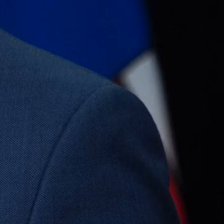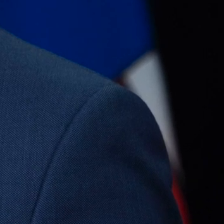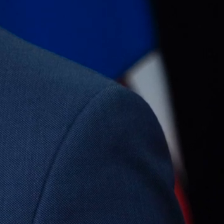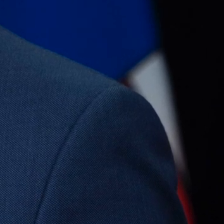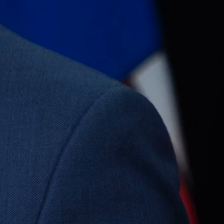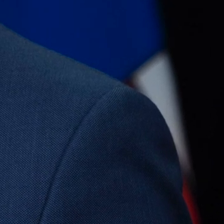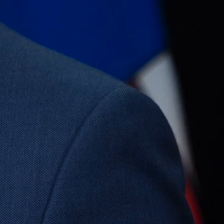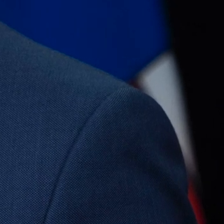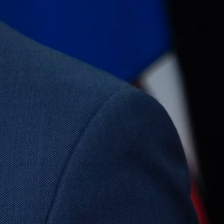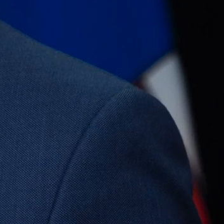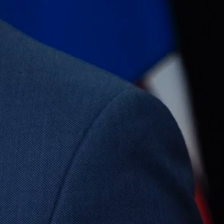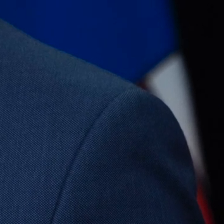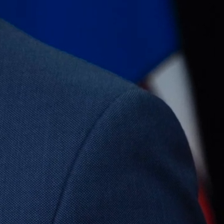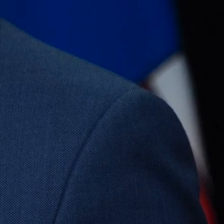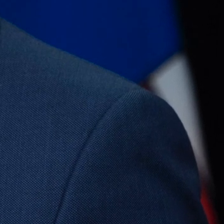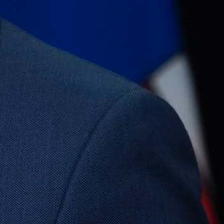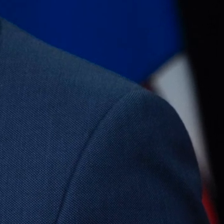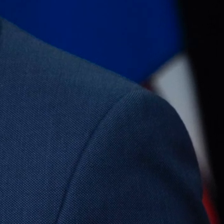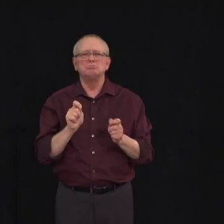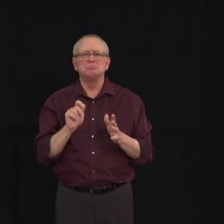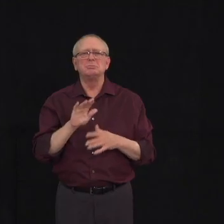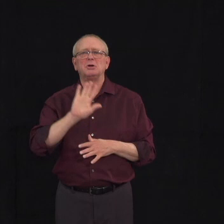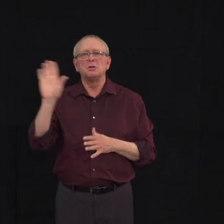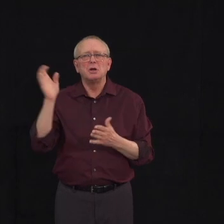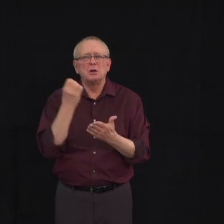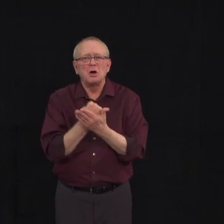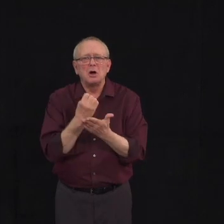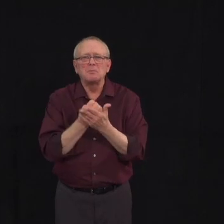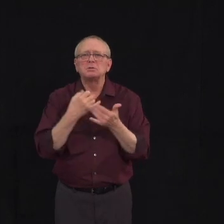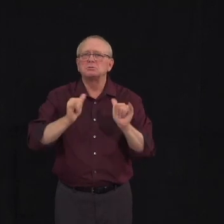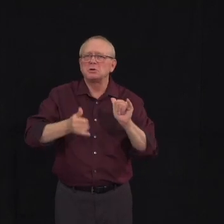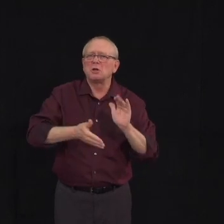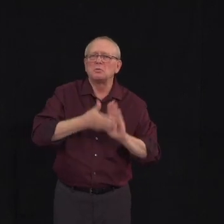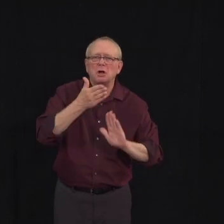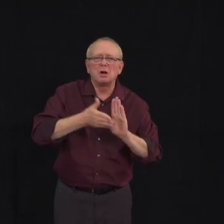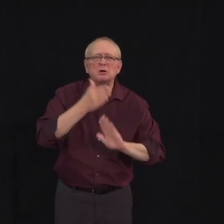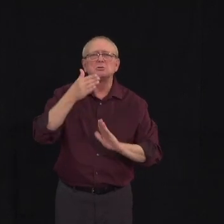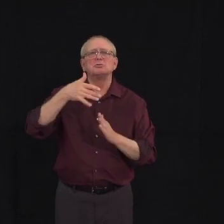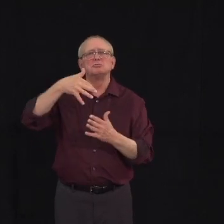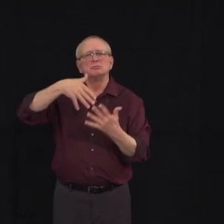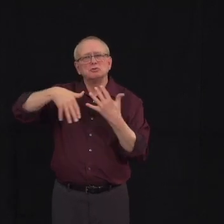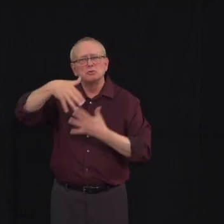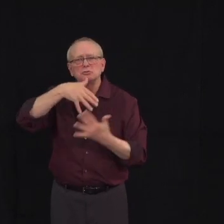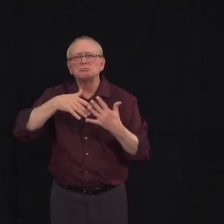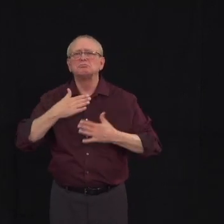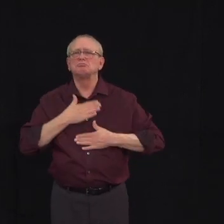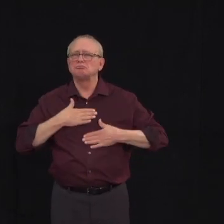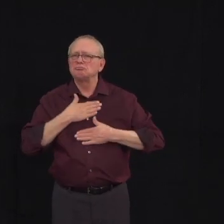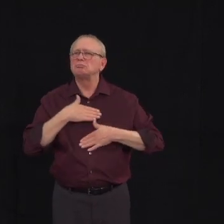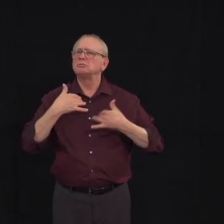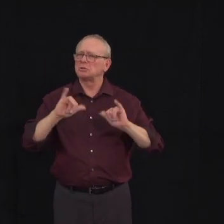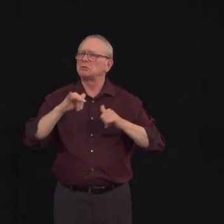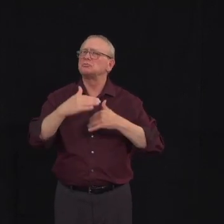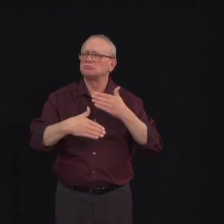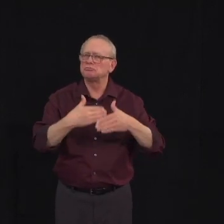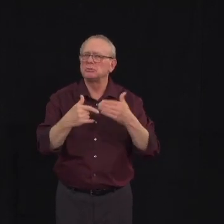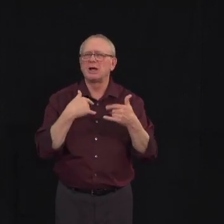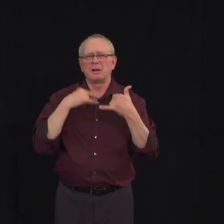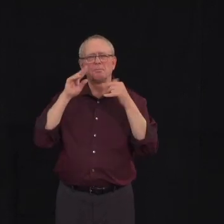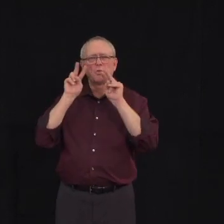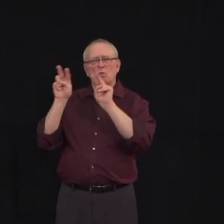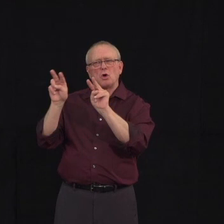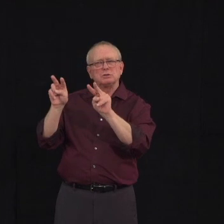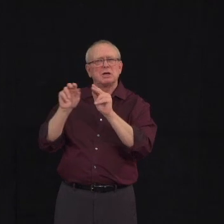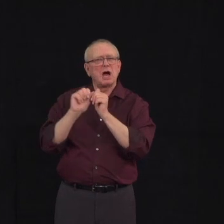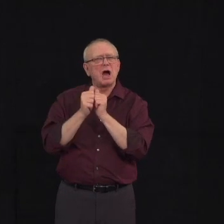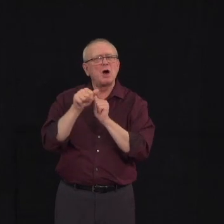our province to respond so effectively. Today's announcement marks the start of a carefully controlled and staged